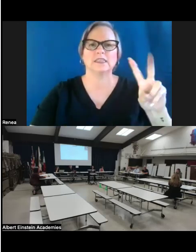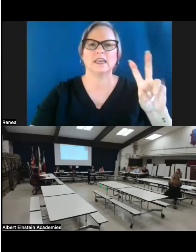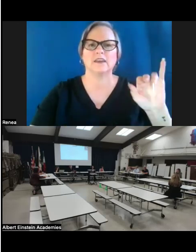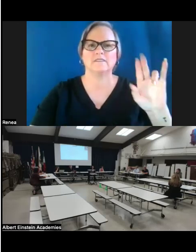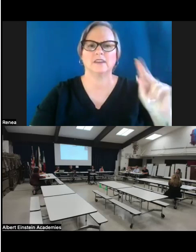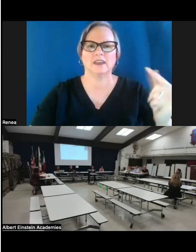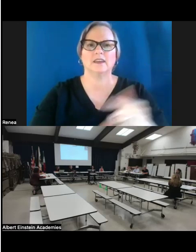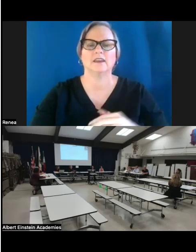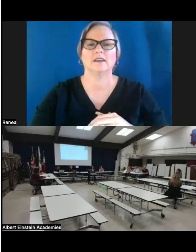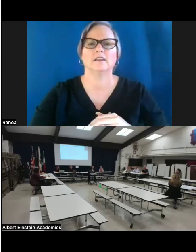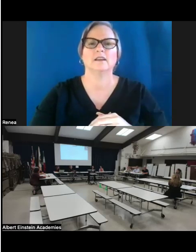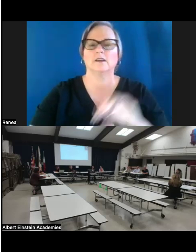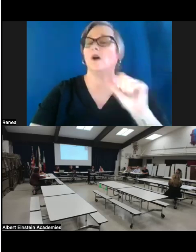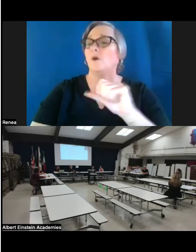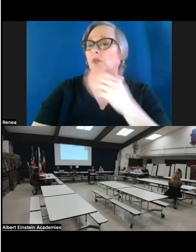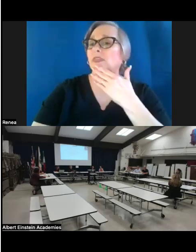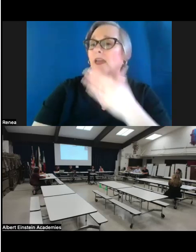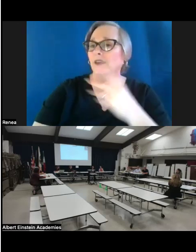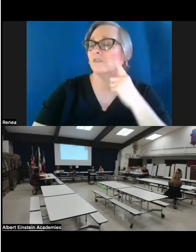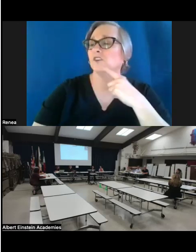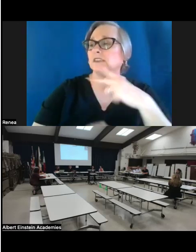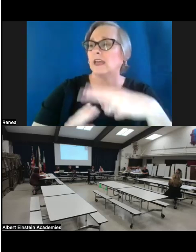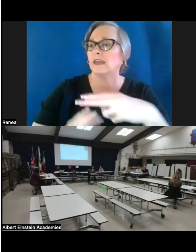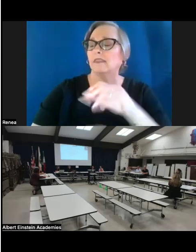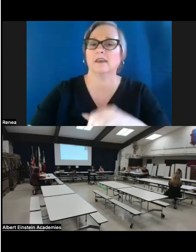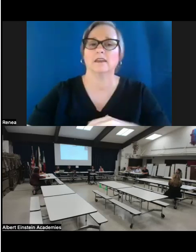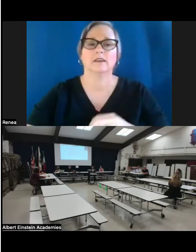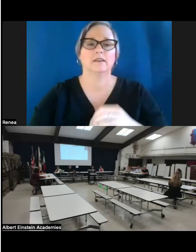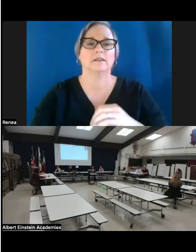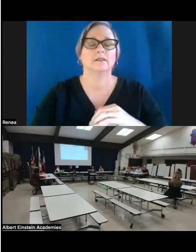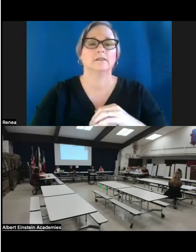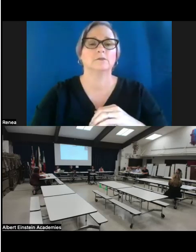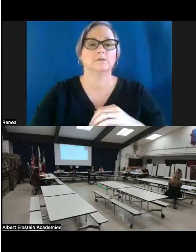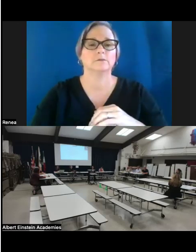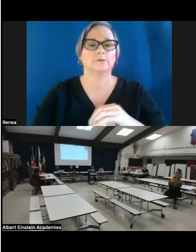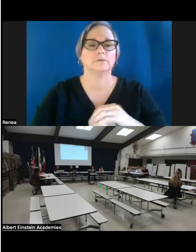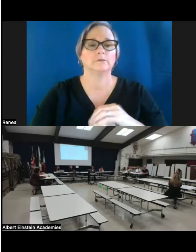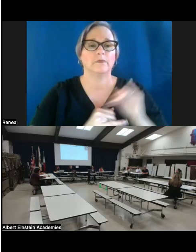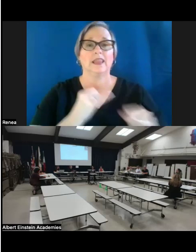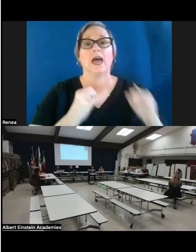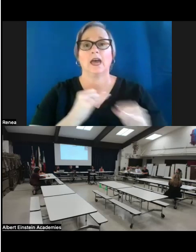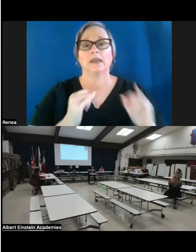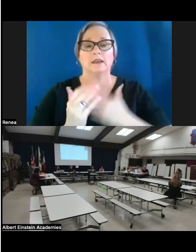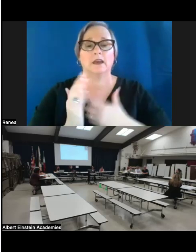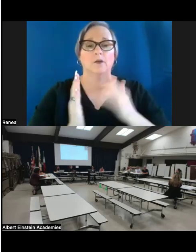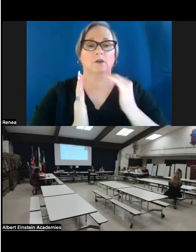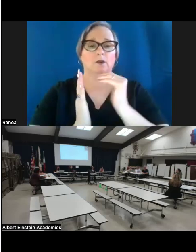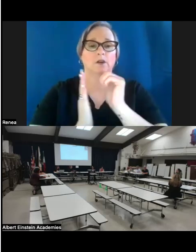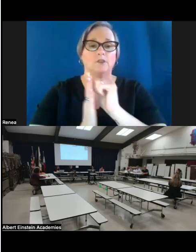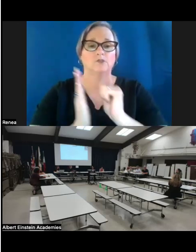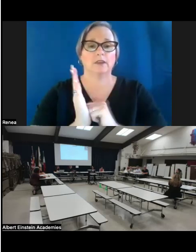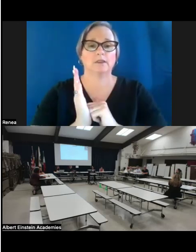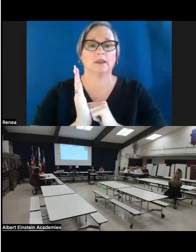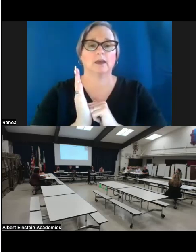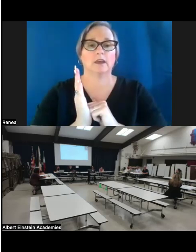appreciate explaining that. So the kind of the last thing on our agenda is just a little, we are an IB